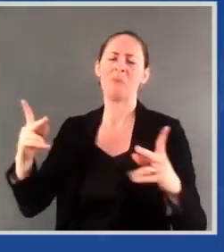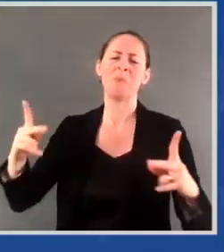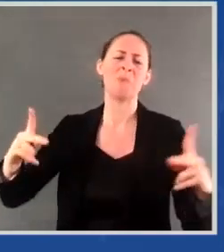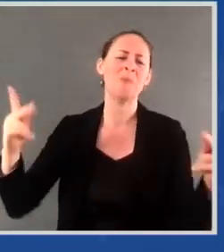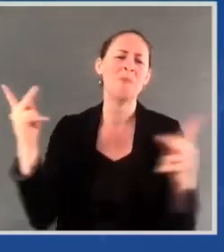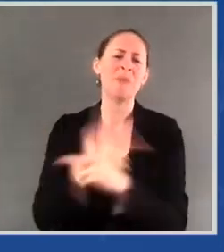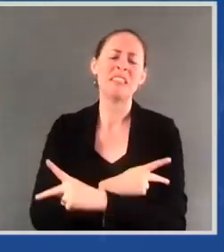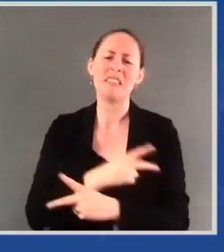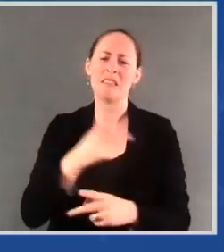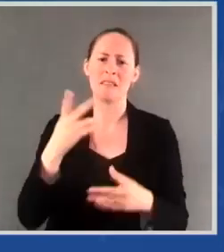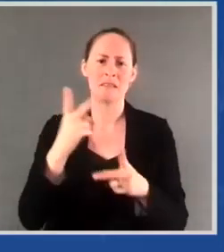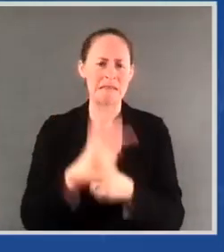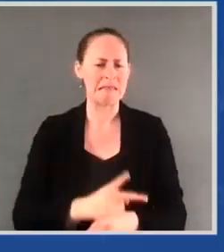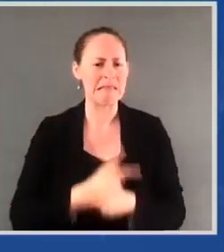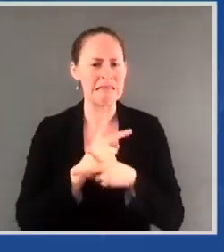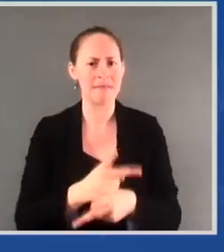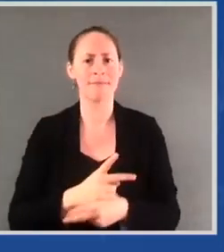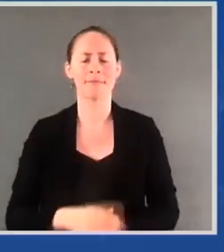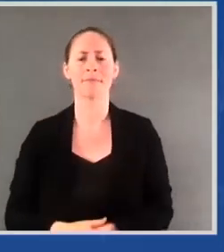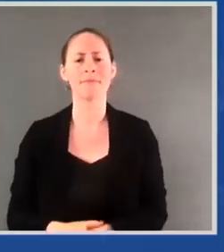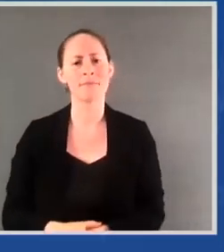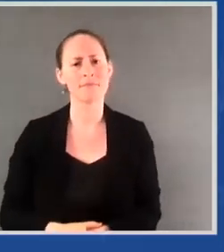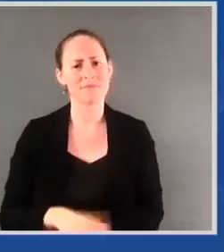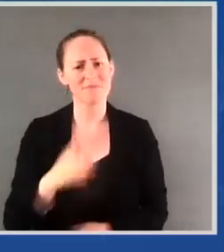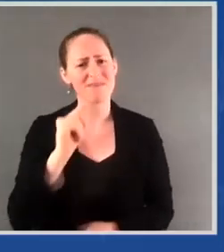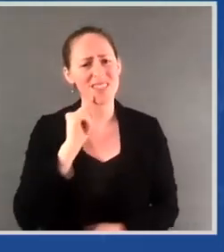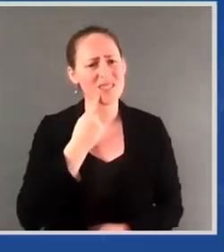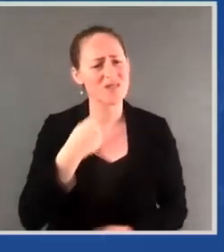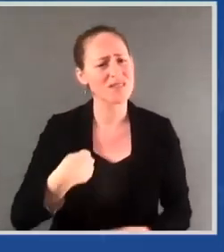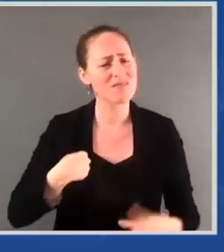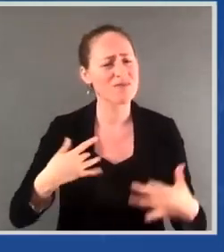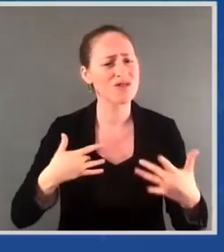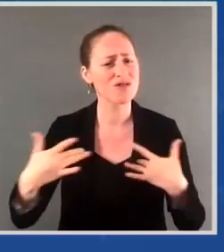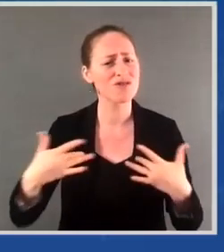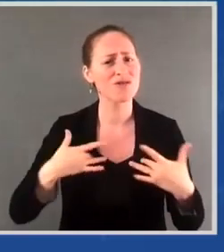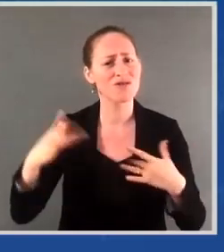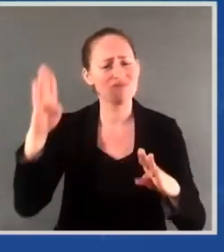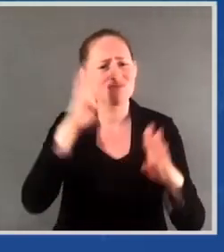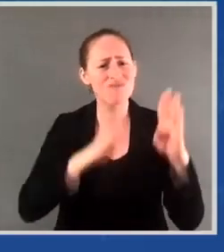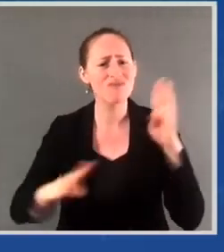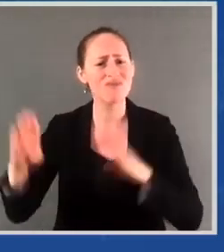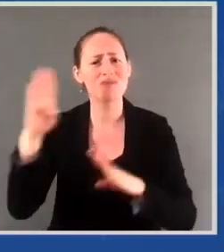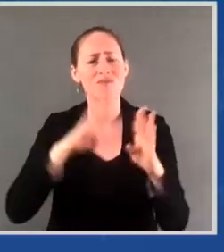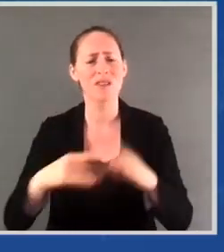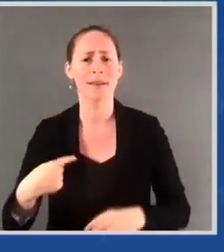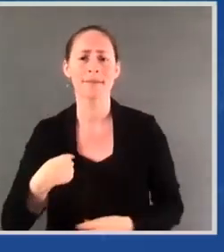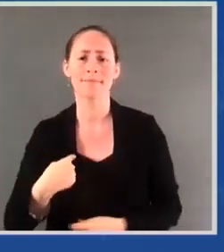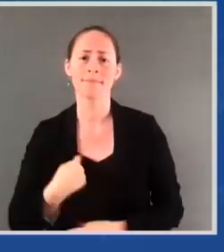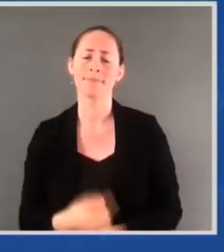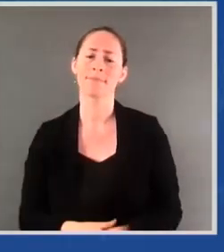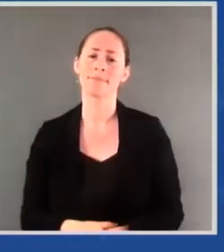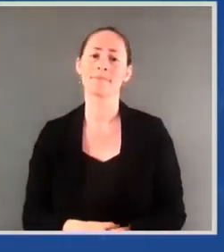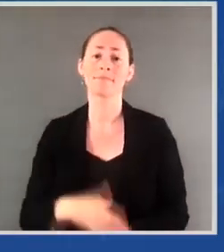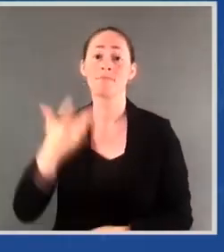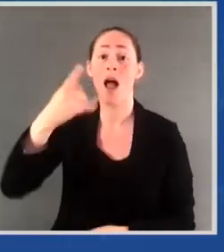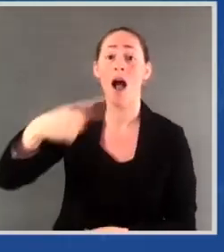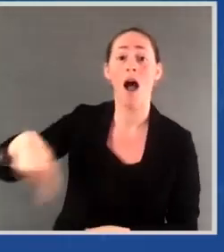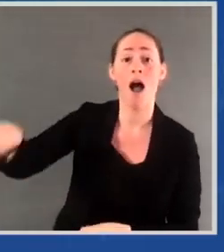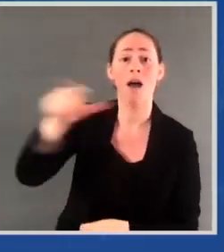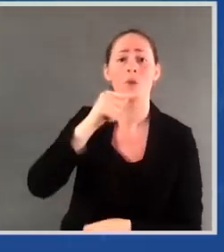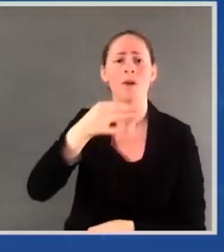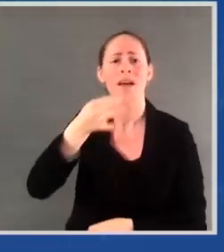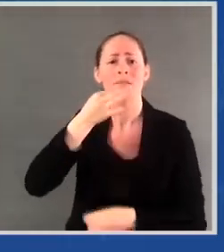This is a serious concern, especially because of what experts are calling the Delta